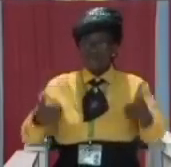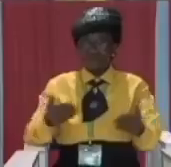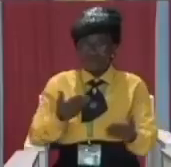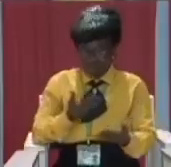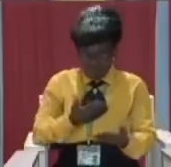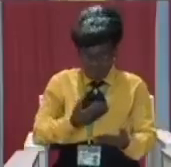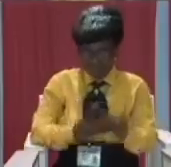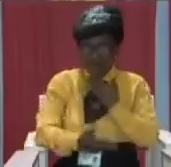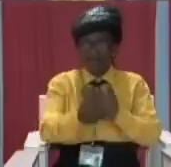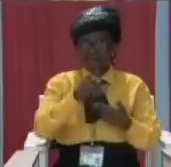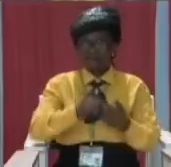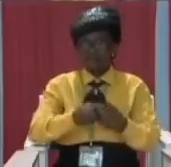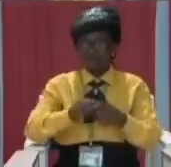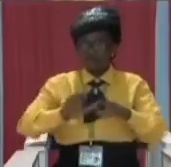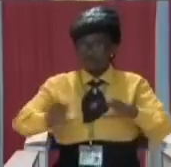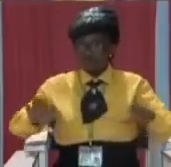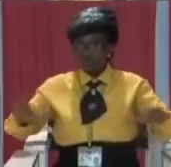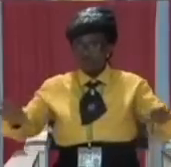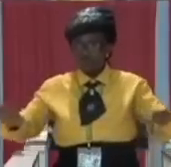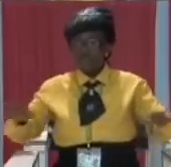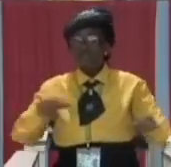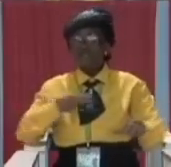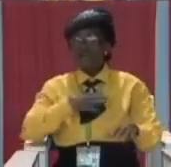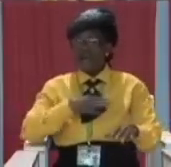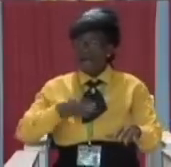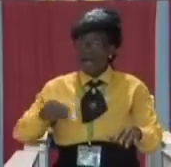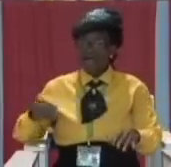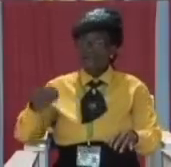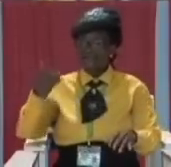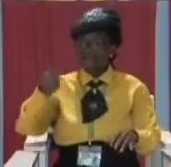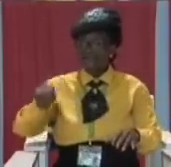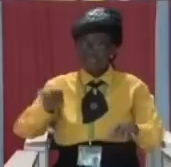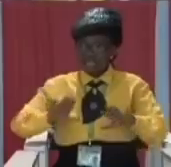but that the children are already beginning to give back to children.